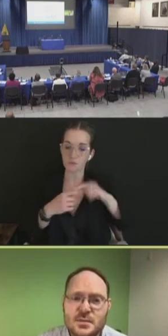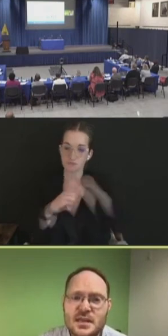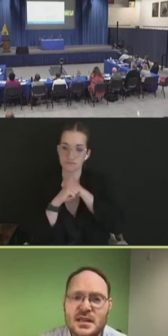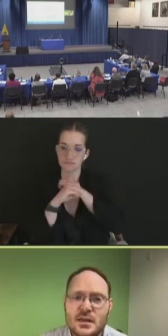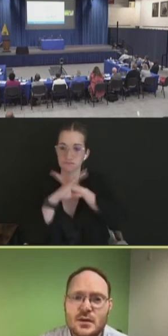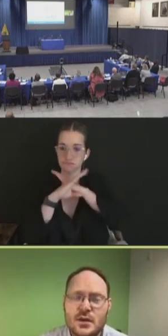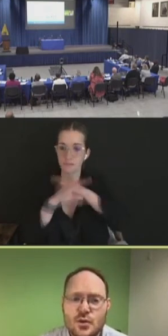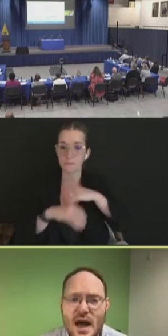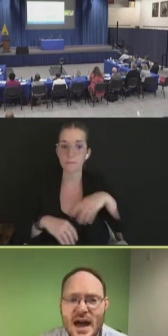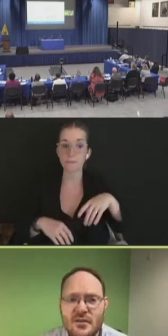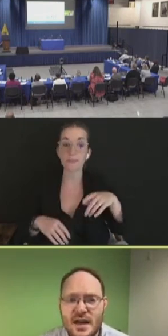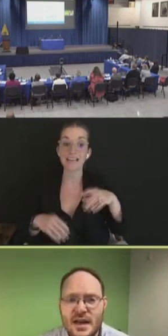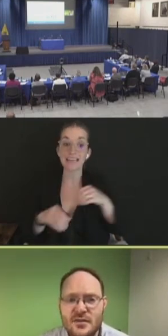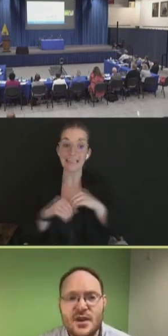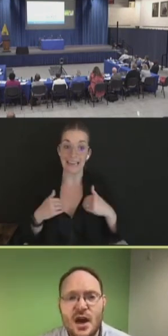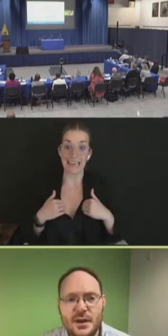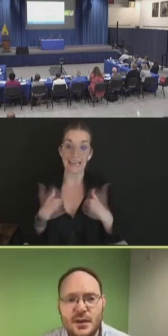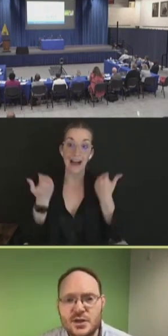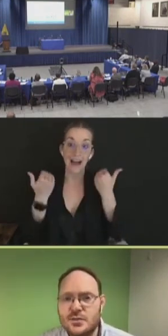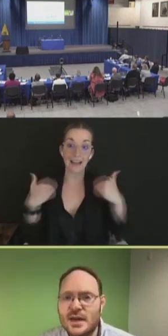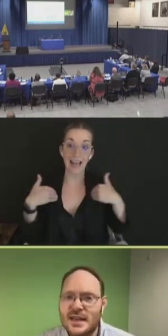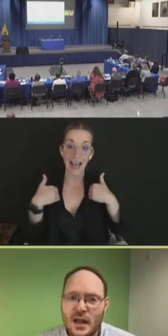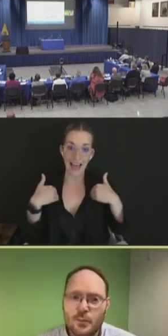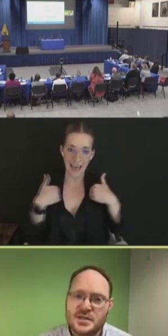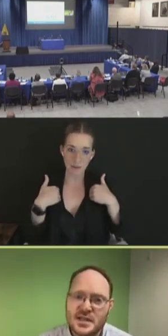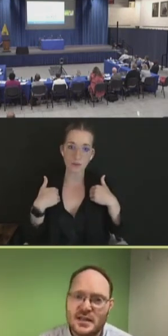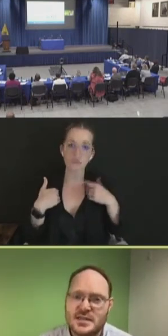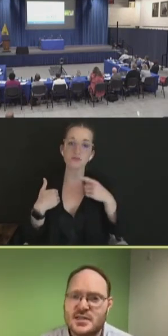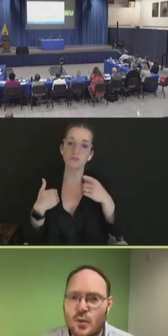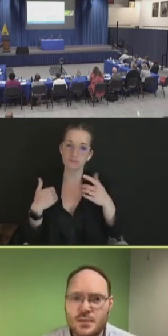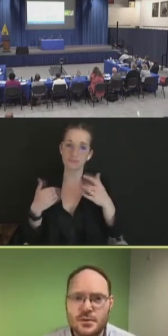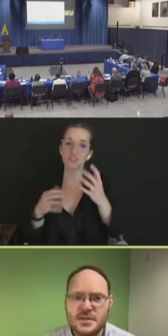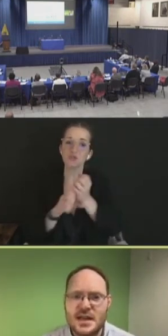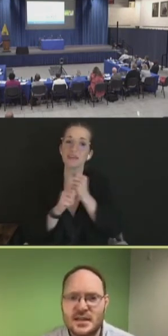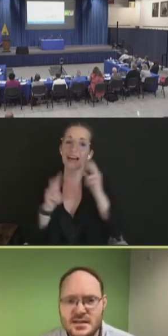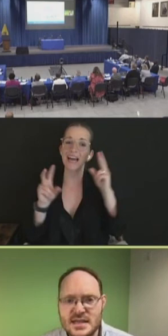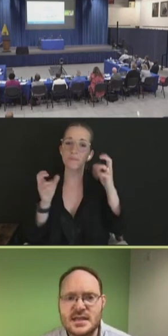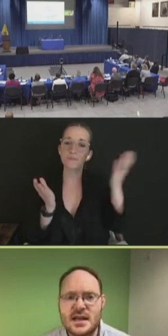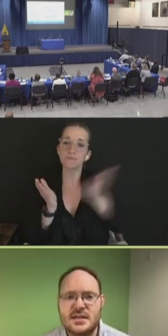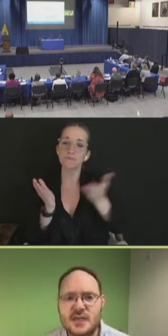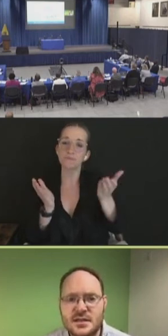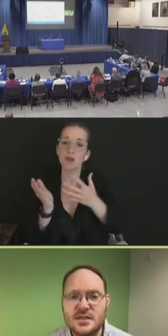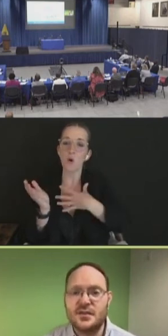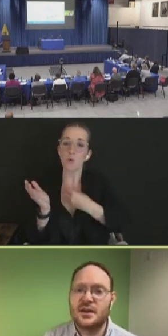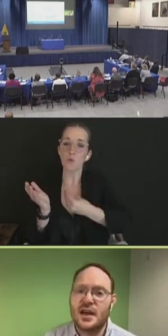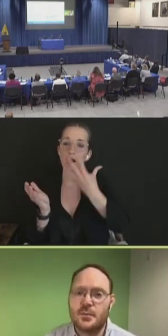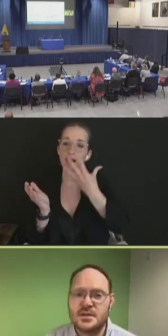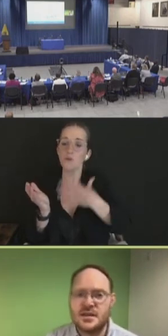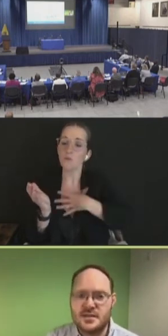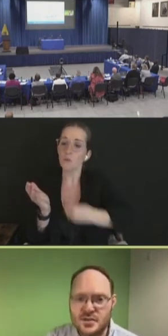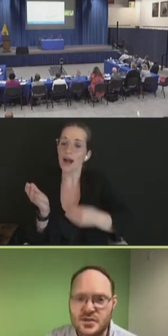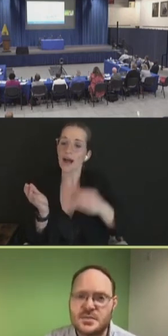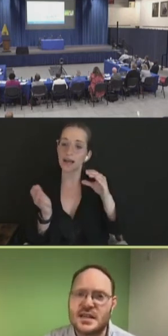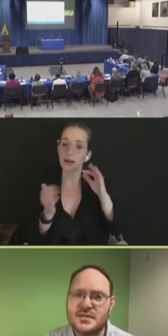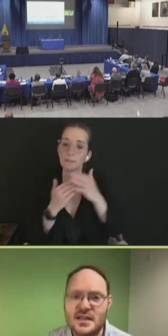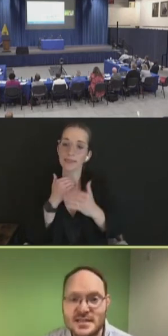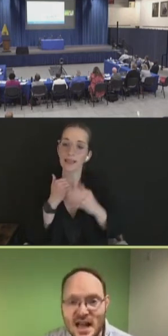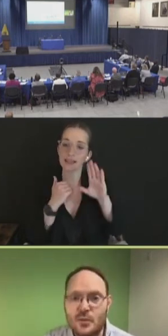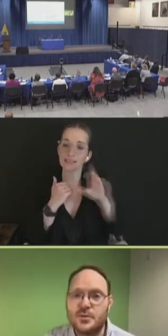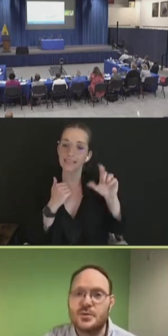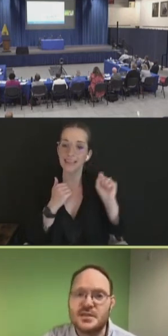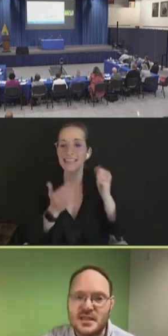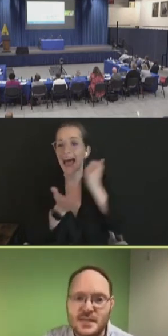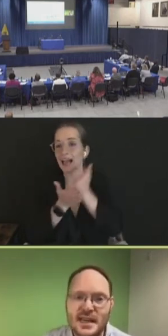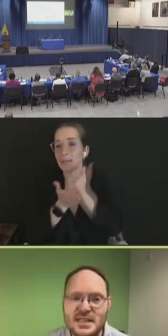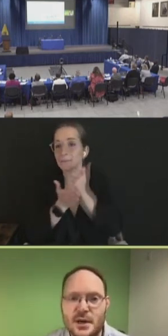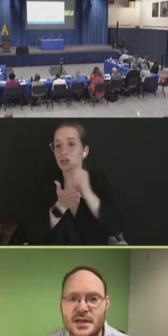generally speaking, you have a phenomena in which you get helper cells. These are white blood cells, T cells called T follicular helper cells. They're a subset of cells that help